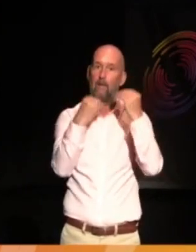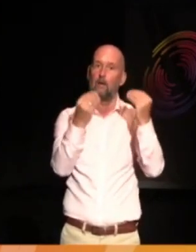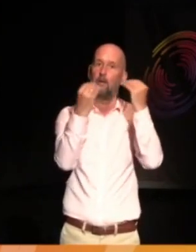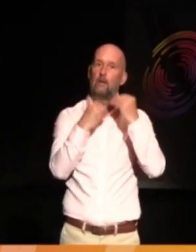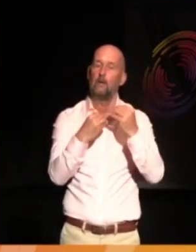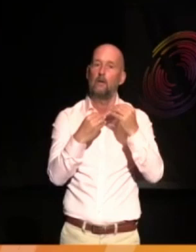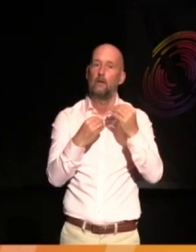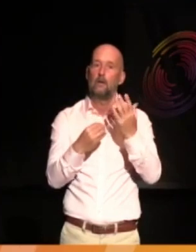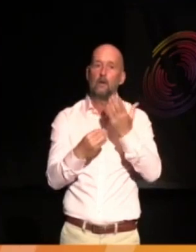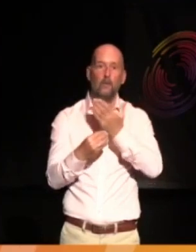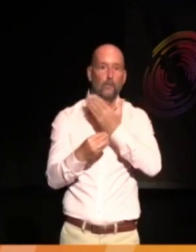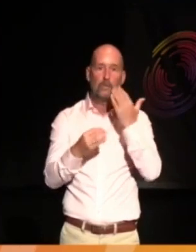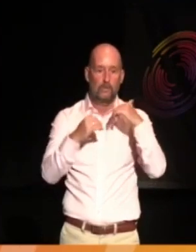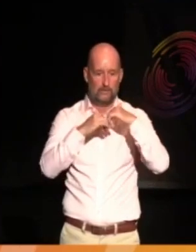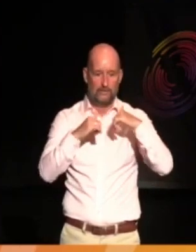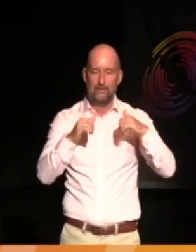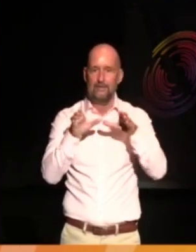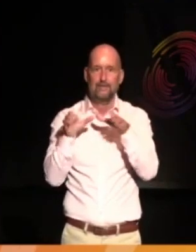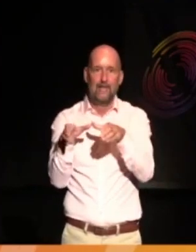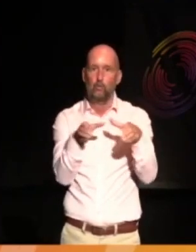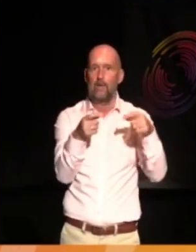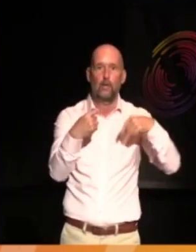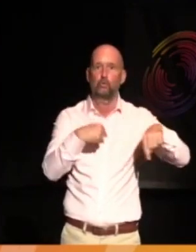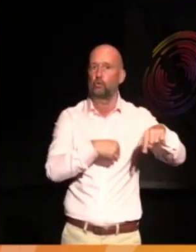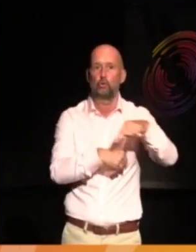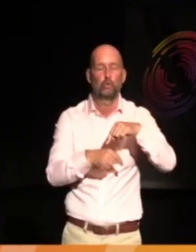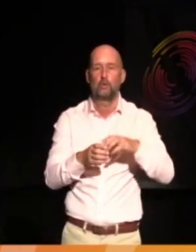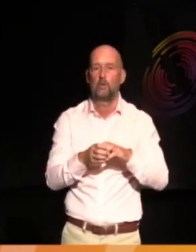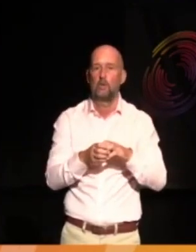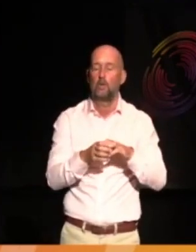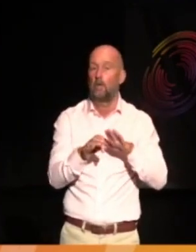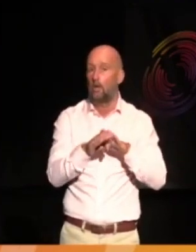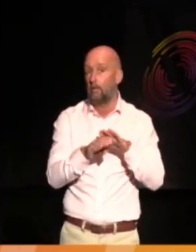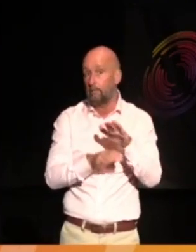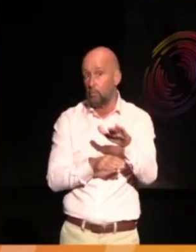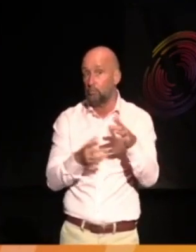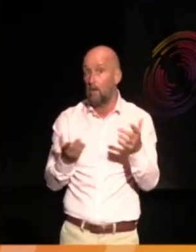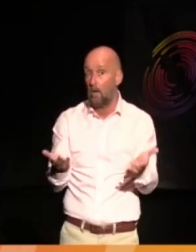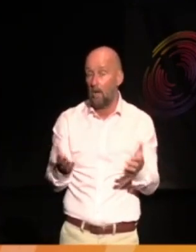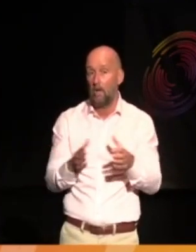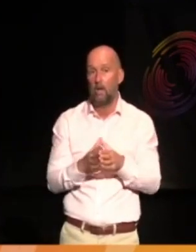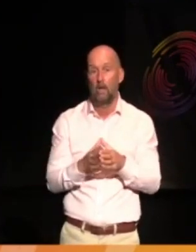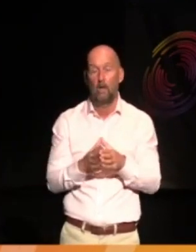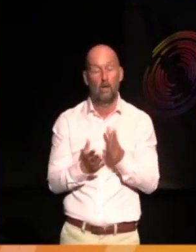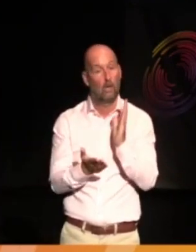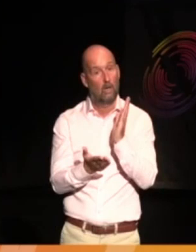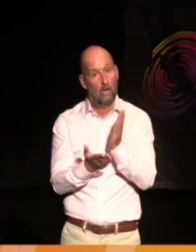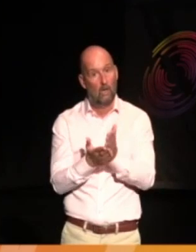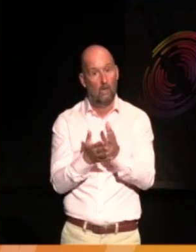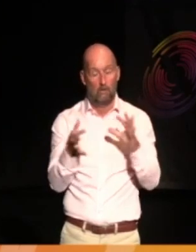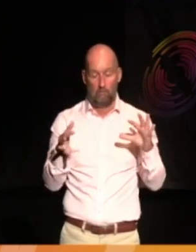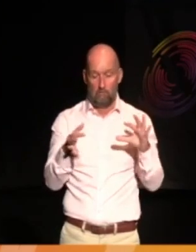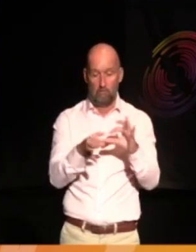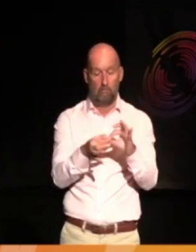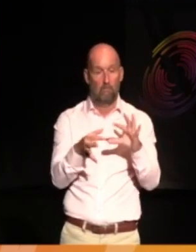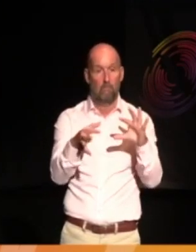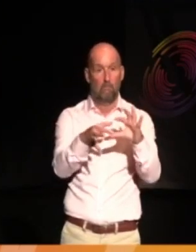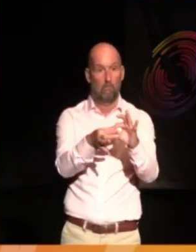have segregation here. Our future is intimately tied up with each